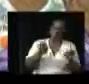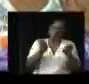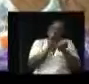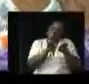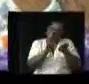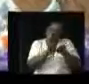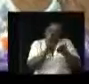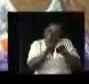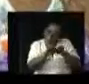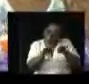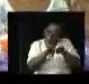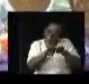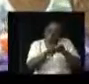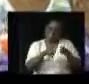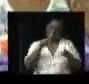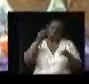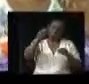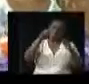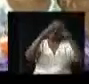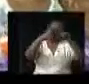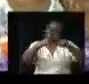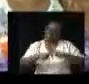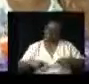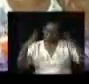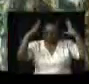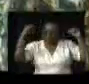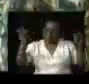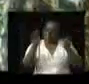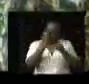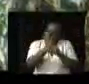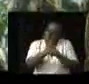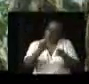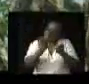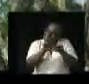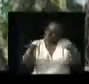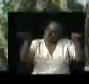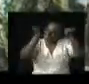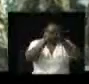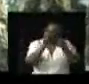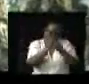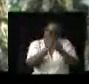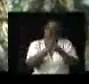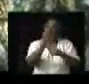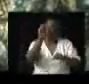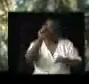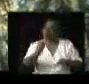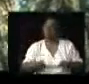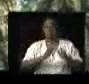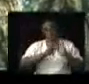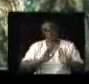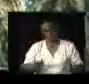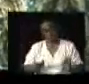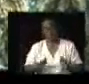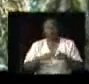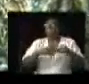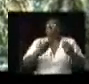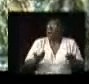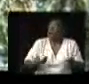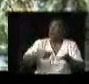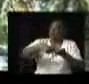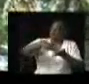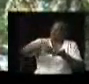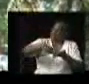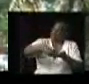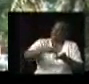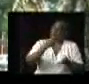The design is already finished, but the financing request of 1 million Surinameese dollars directed to the